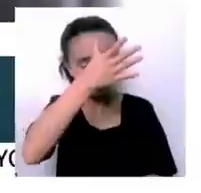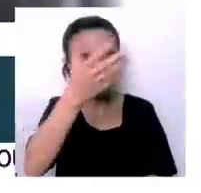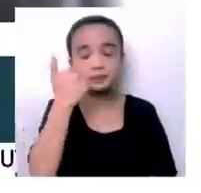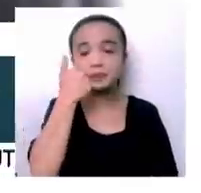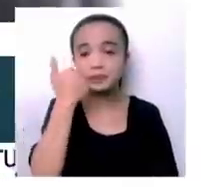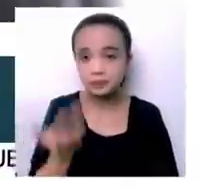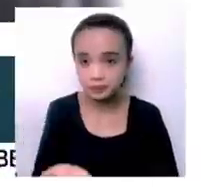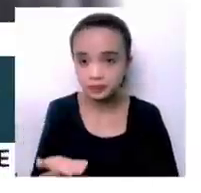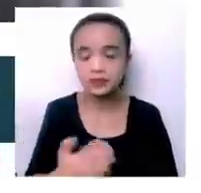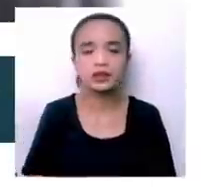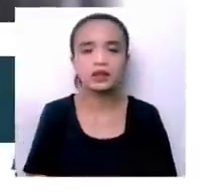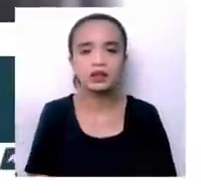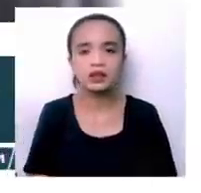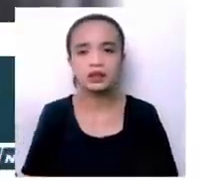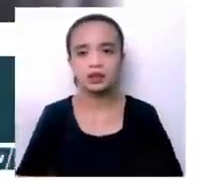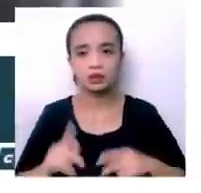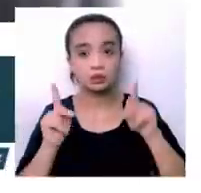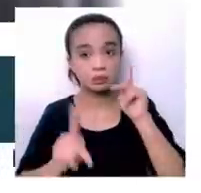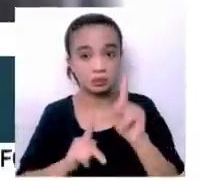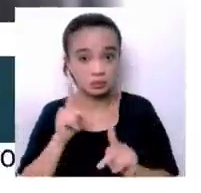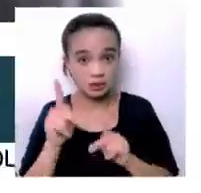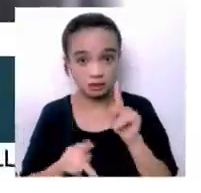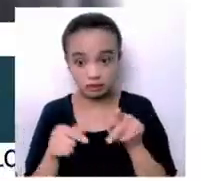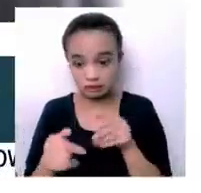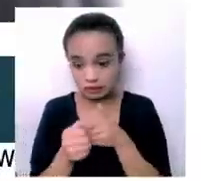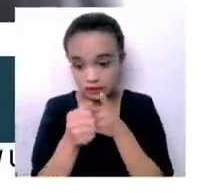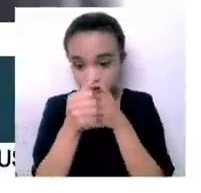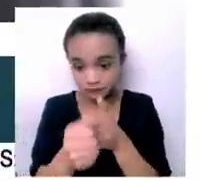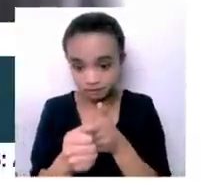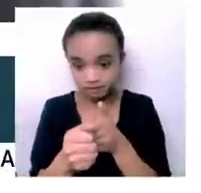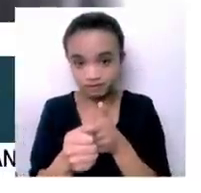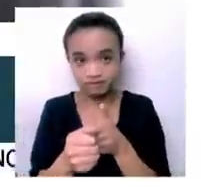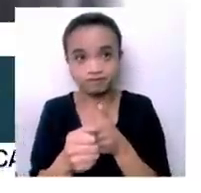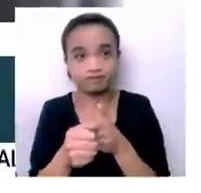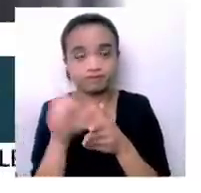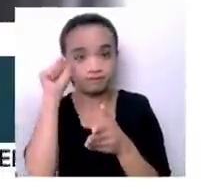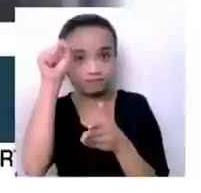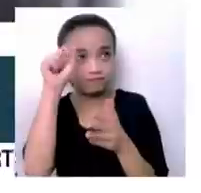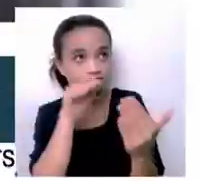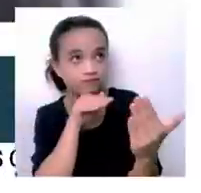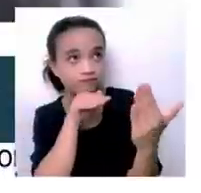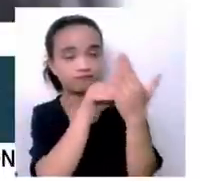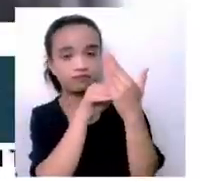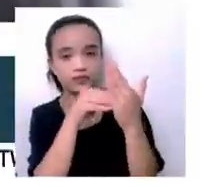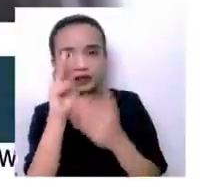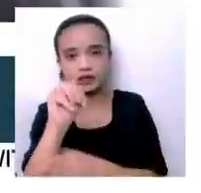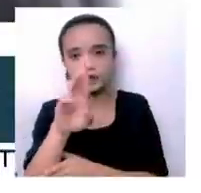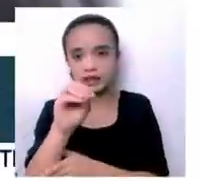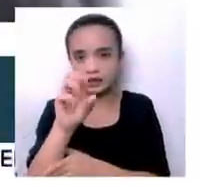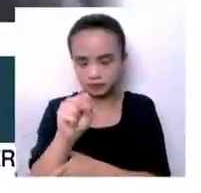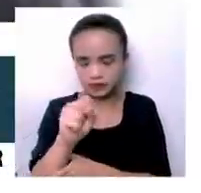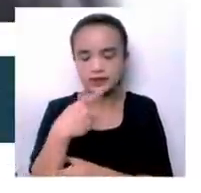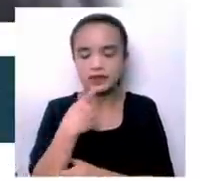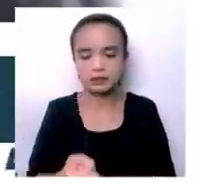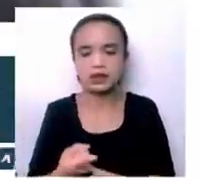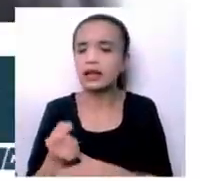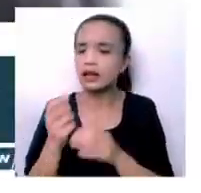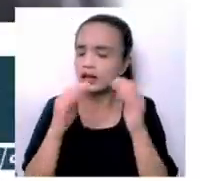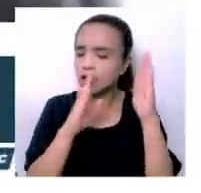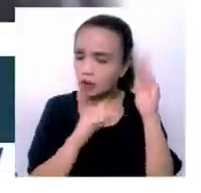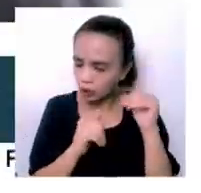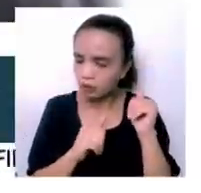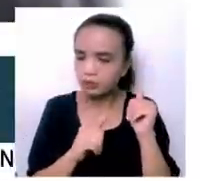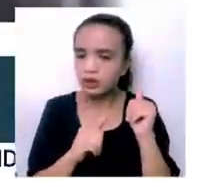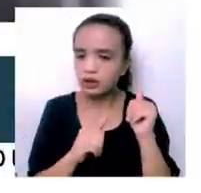the people who were leading the fight against Marcos said, may we show your